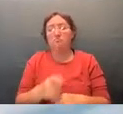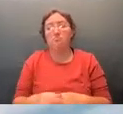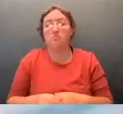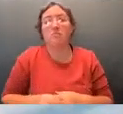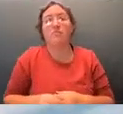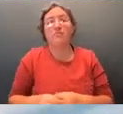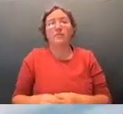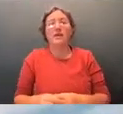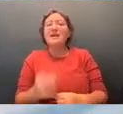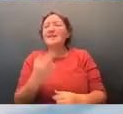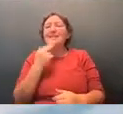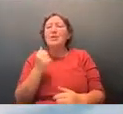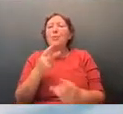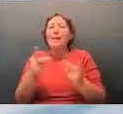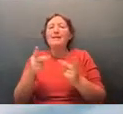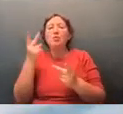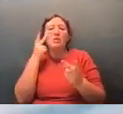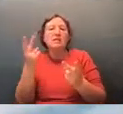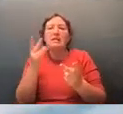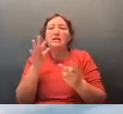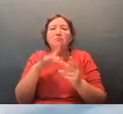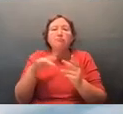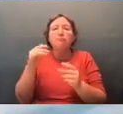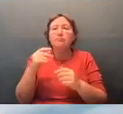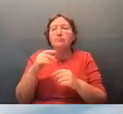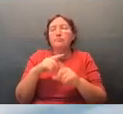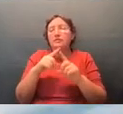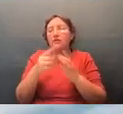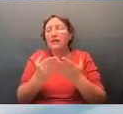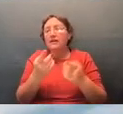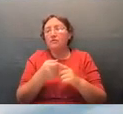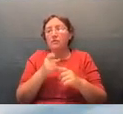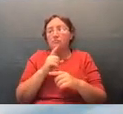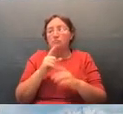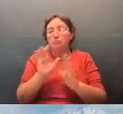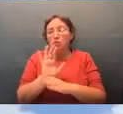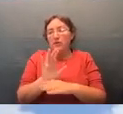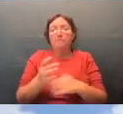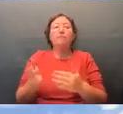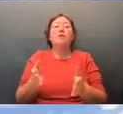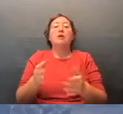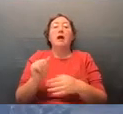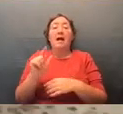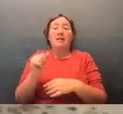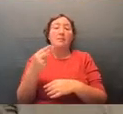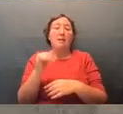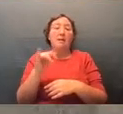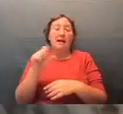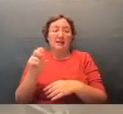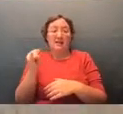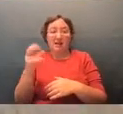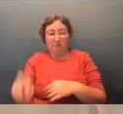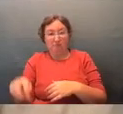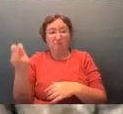cute little place just to see what is out here. From here in Alabama Hills, we're going to make our